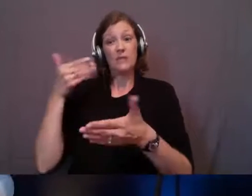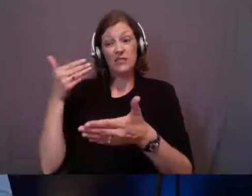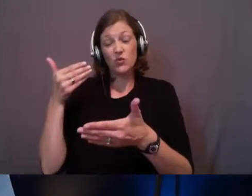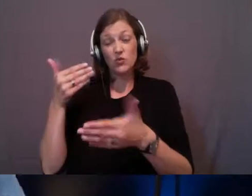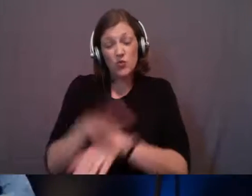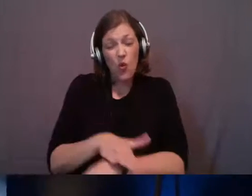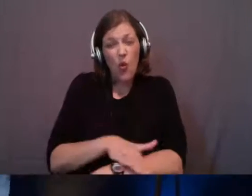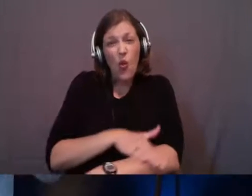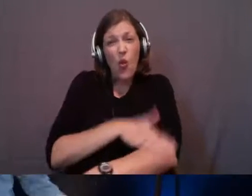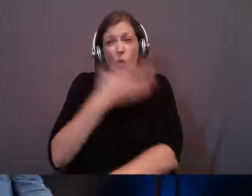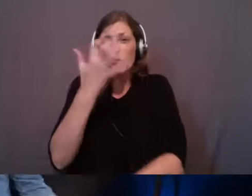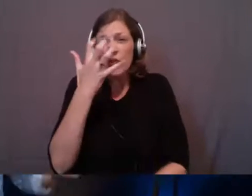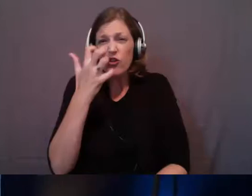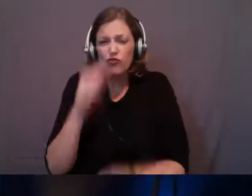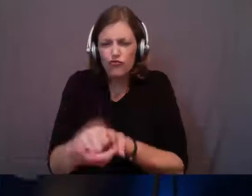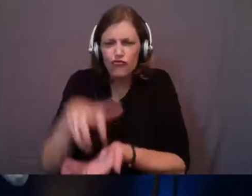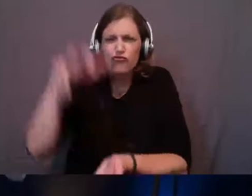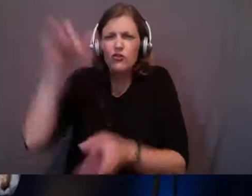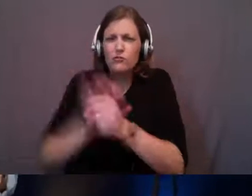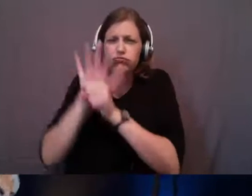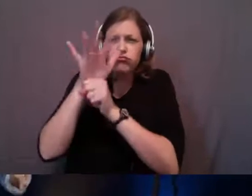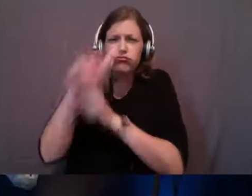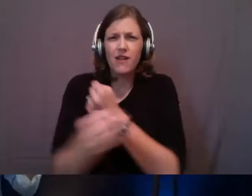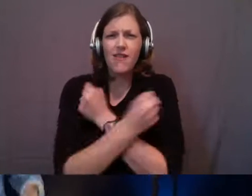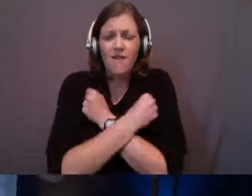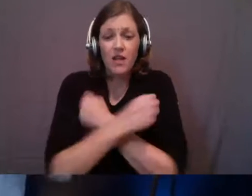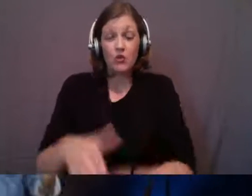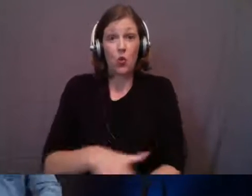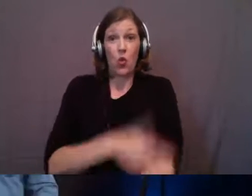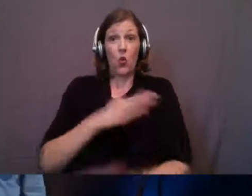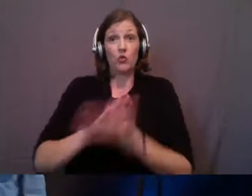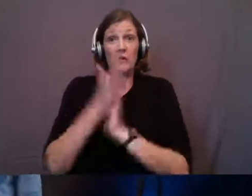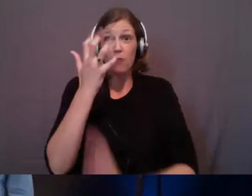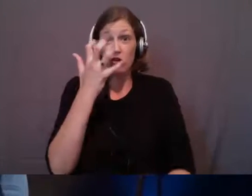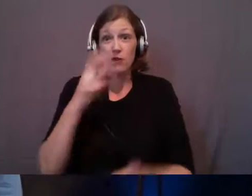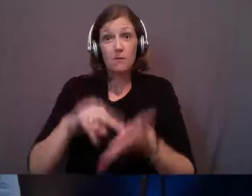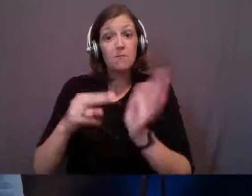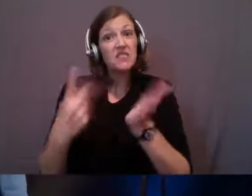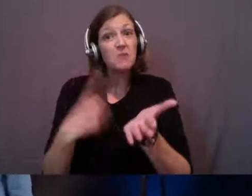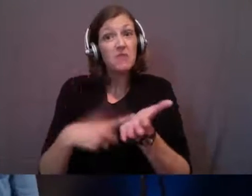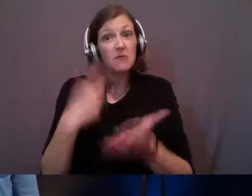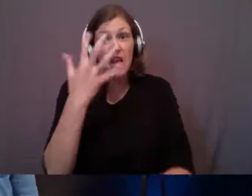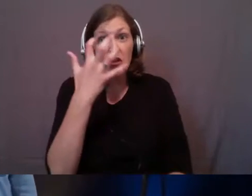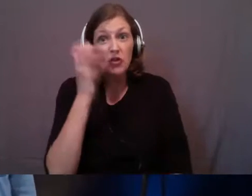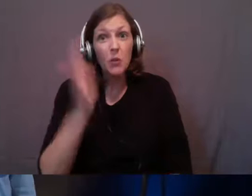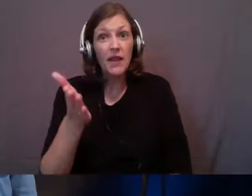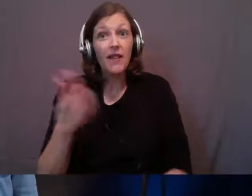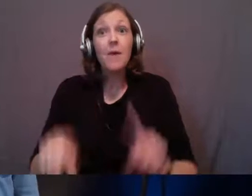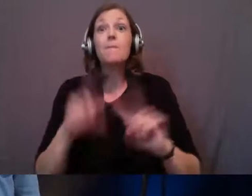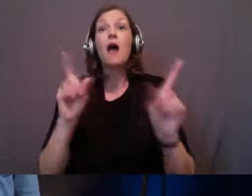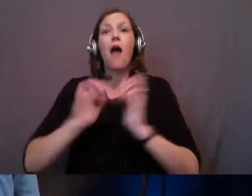rich, abounding in love. Slow to anger means sometimes you're going to be angry, but how fast do you get